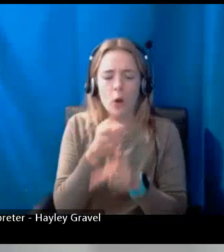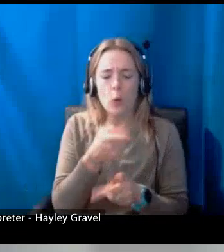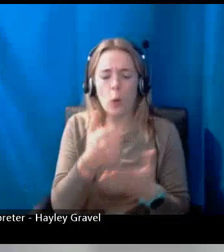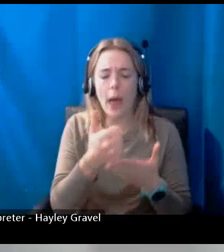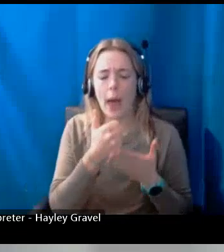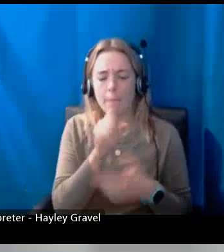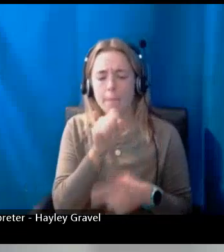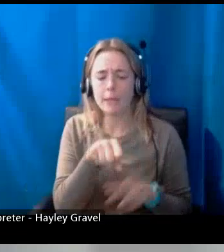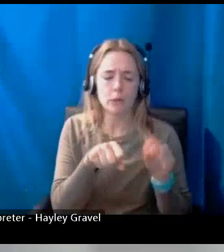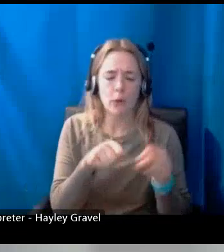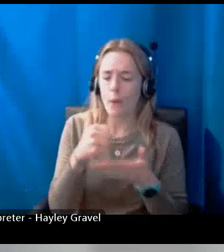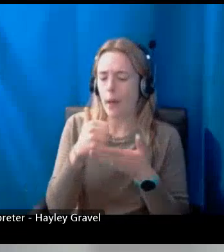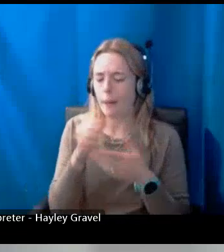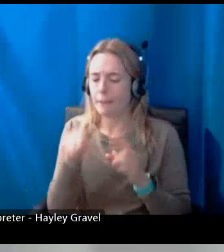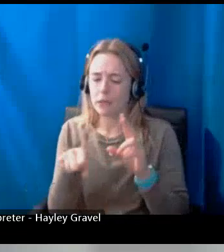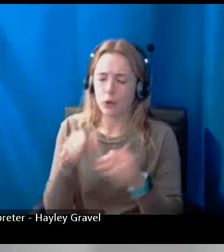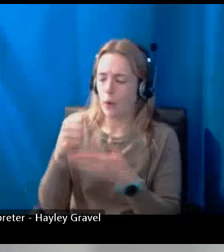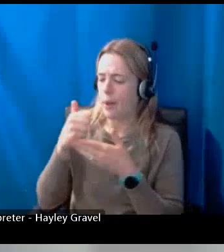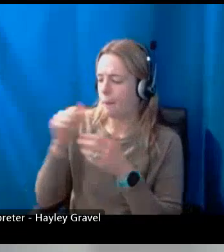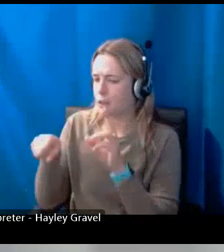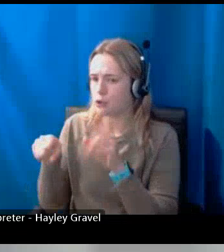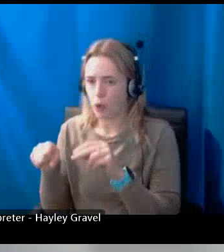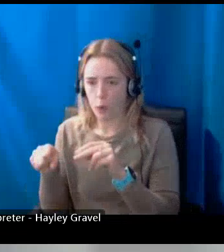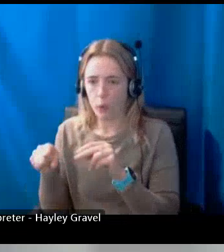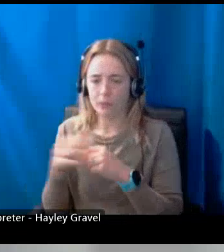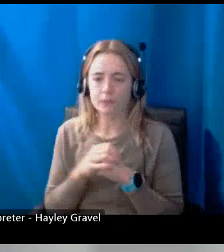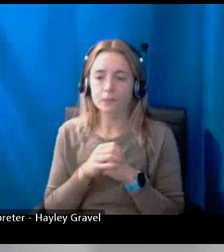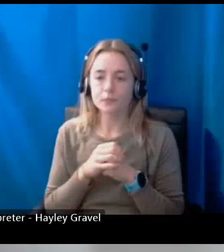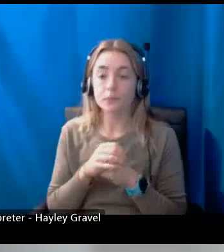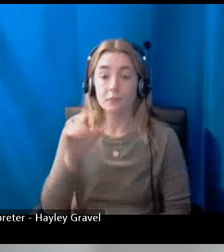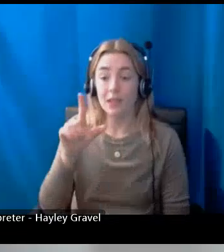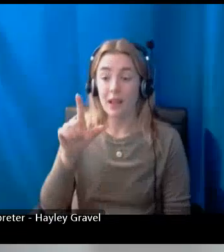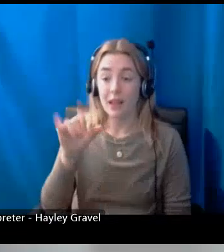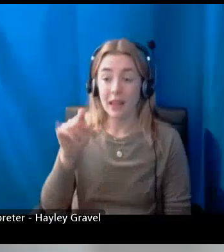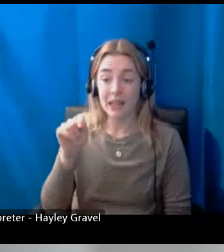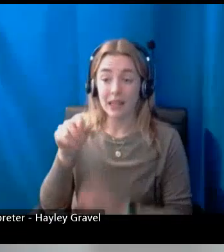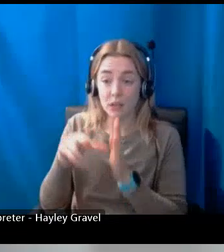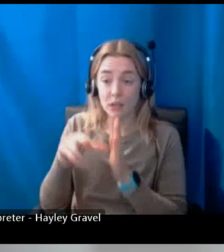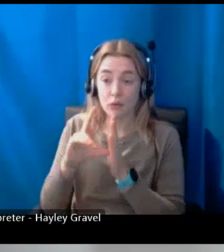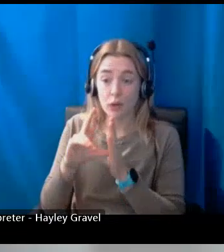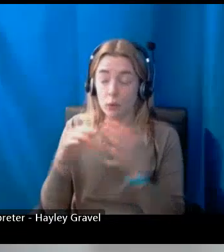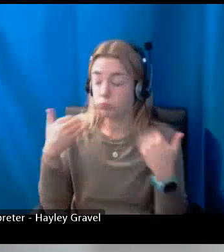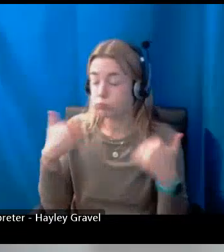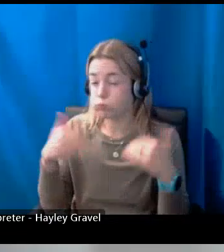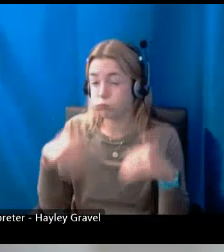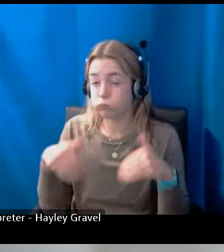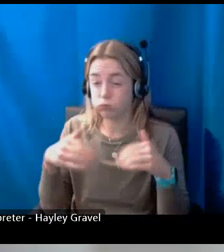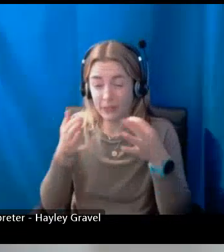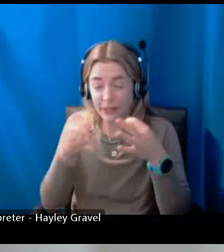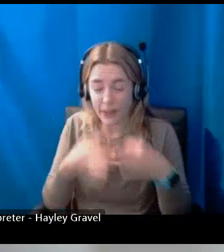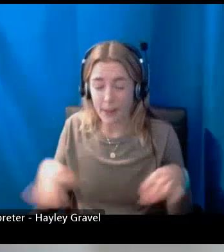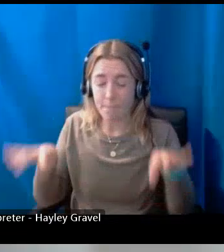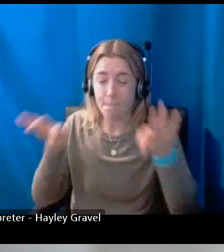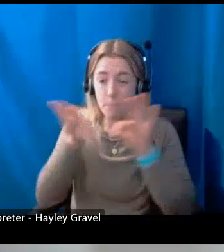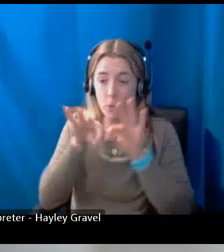Your lit review is critical to helping you understand